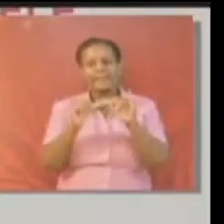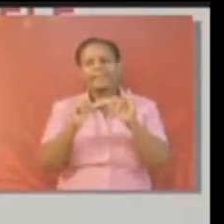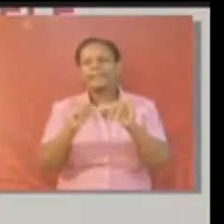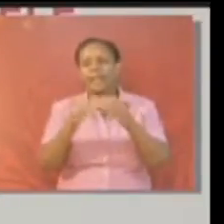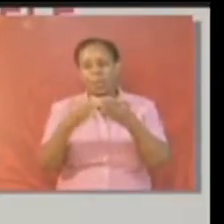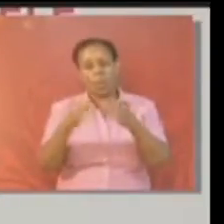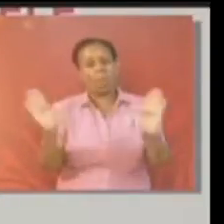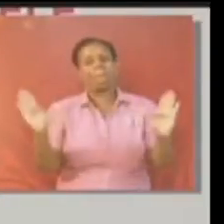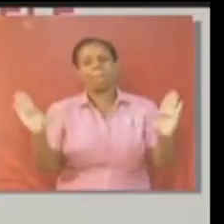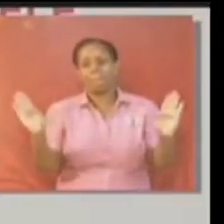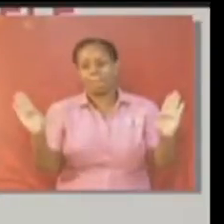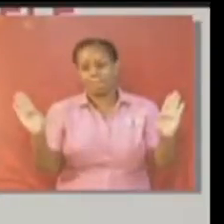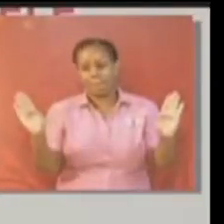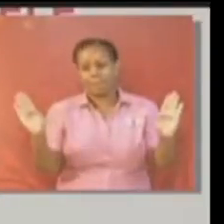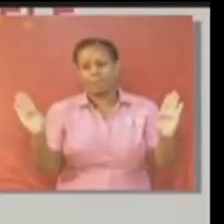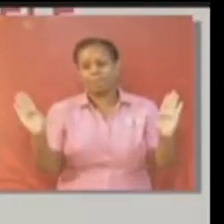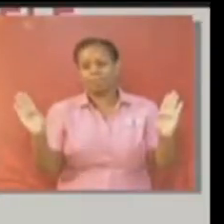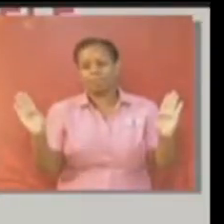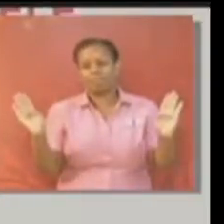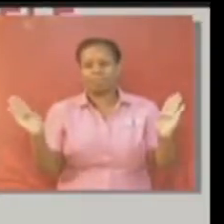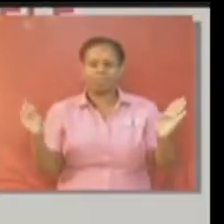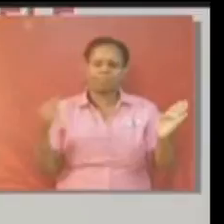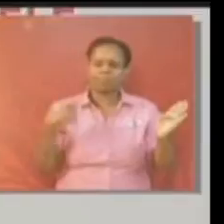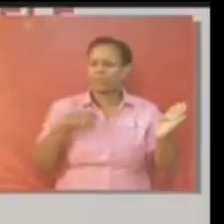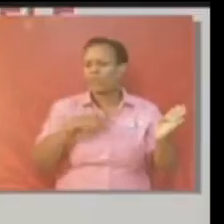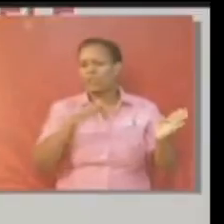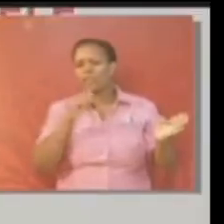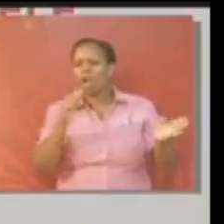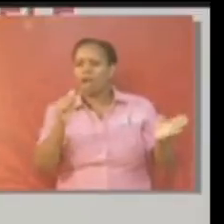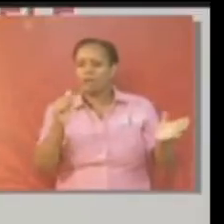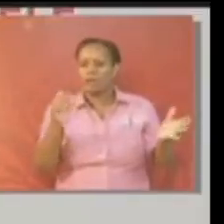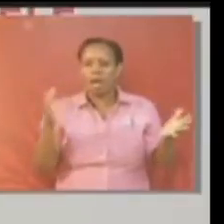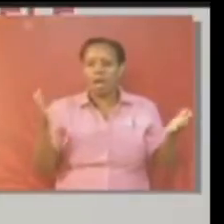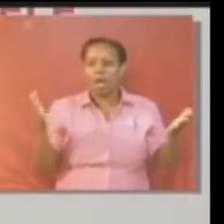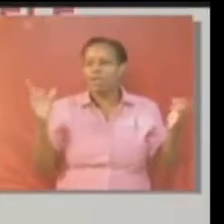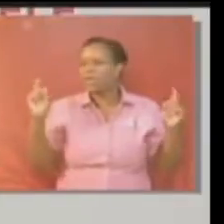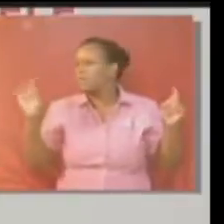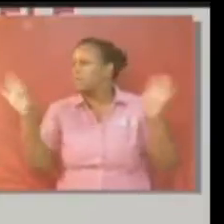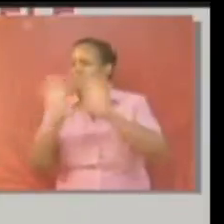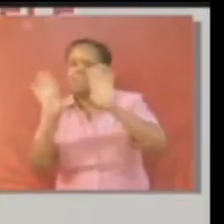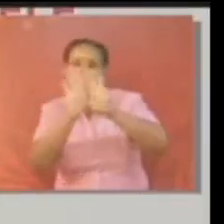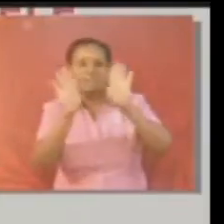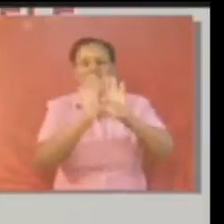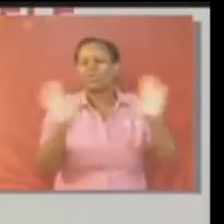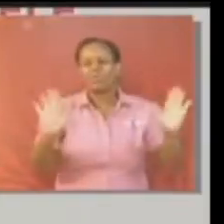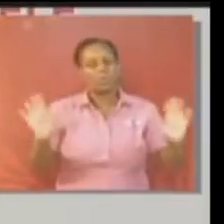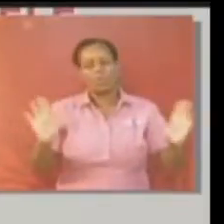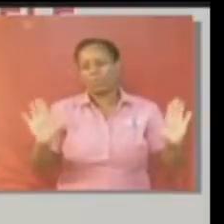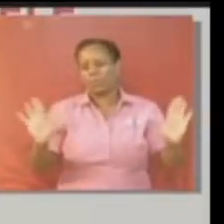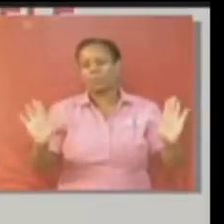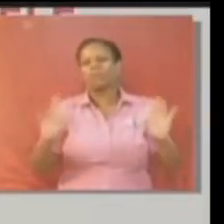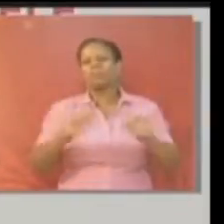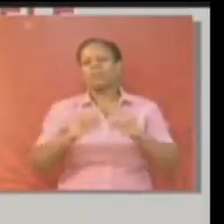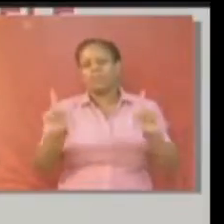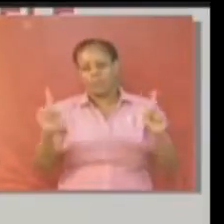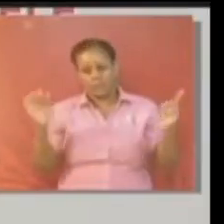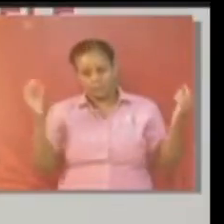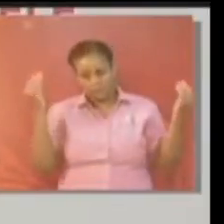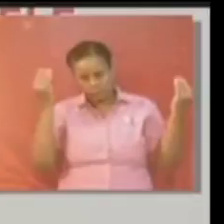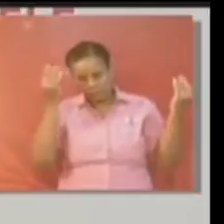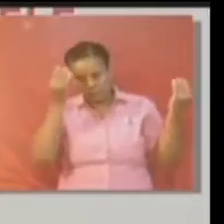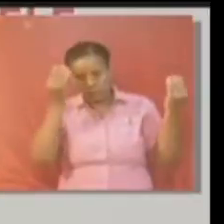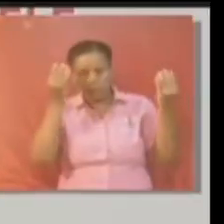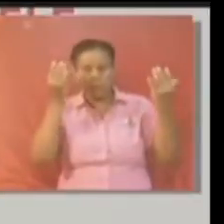heightened stage of concern, but we are worried that persons are